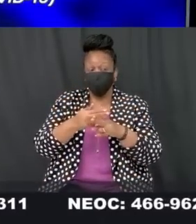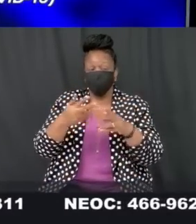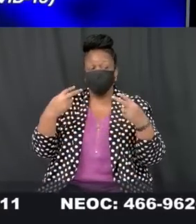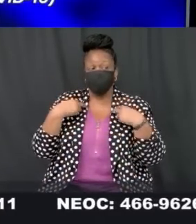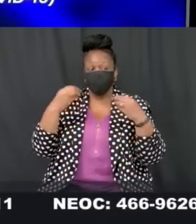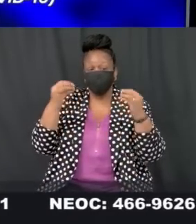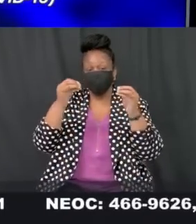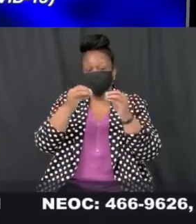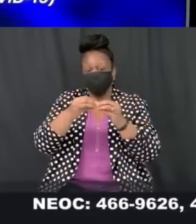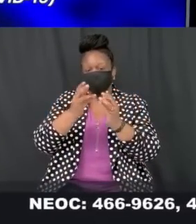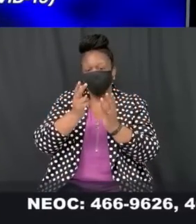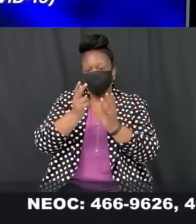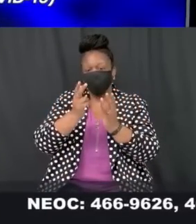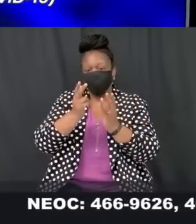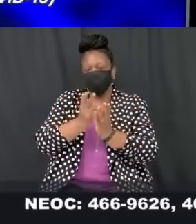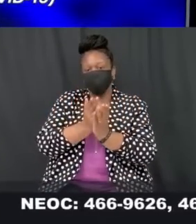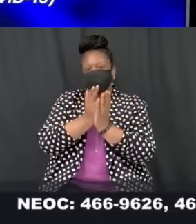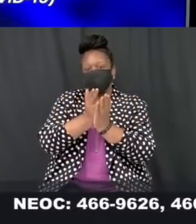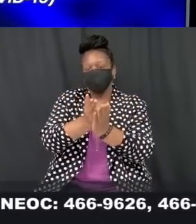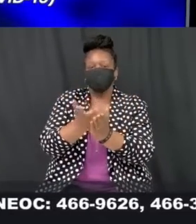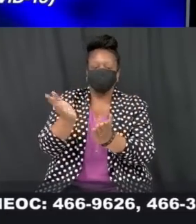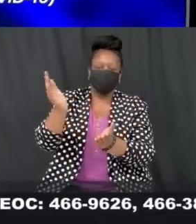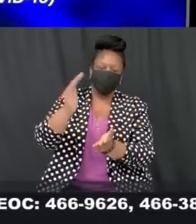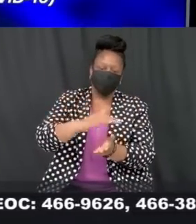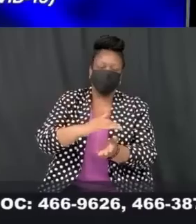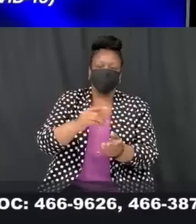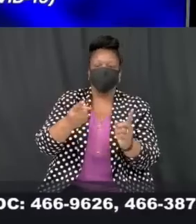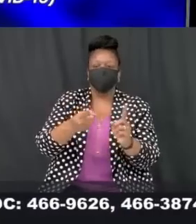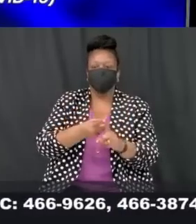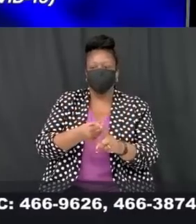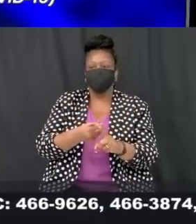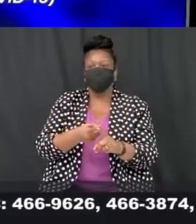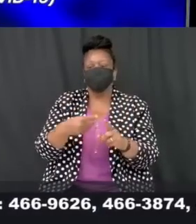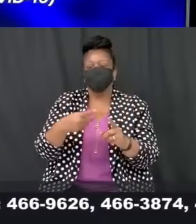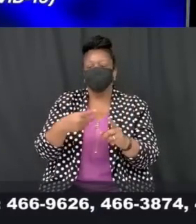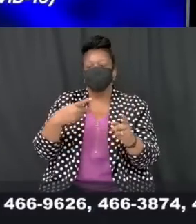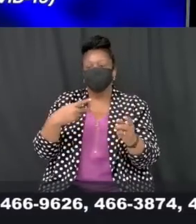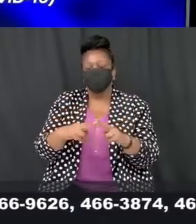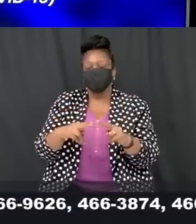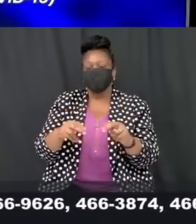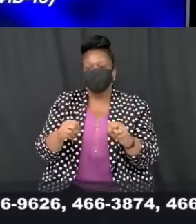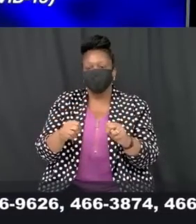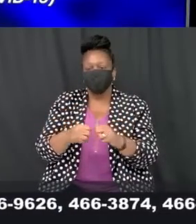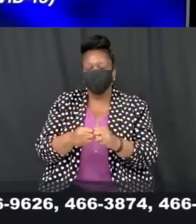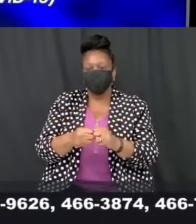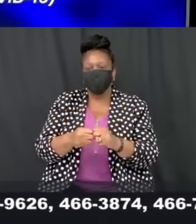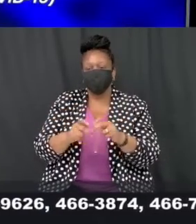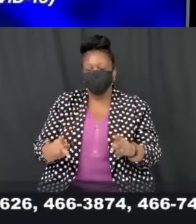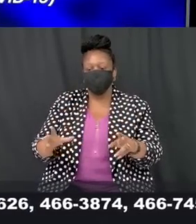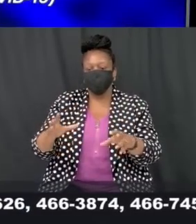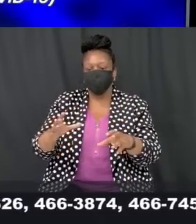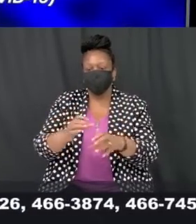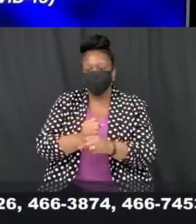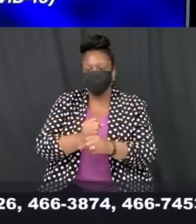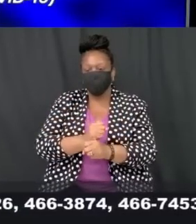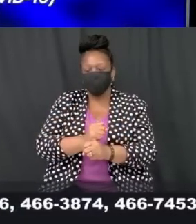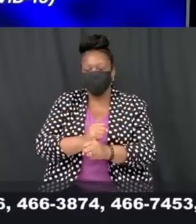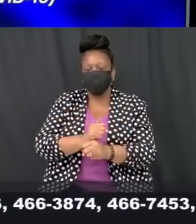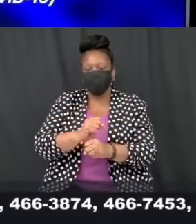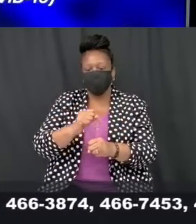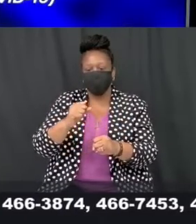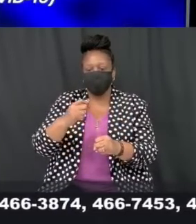Nevis using the antigen test, which was topic of controversy.